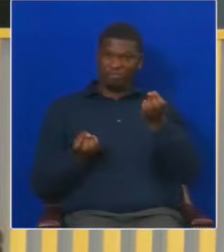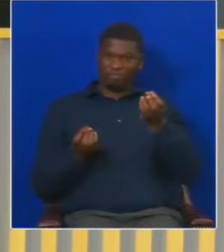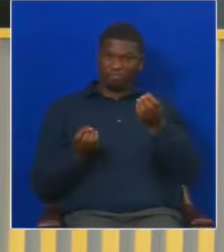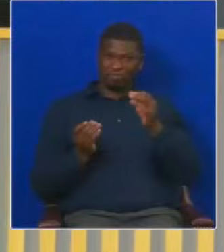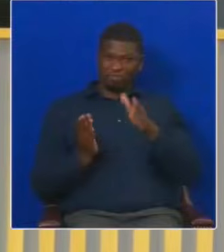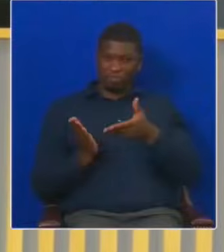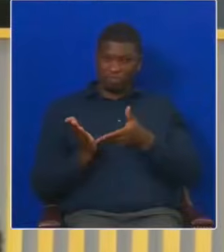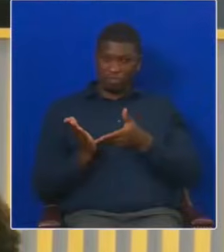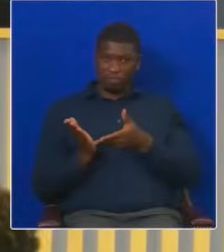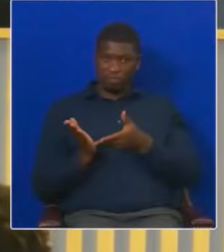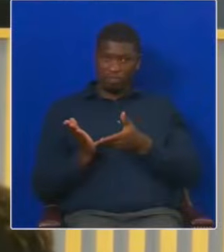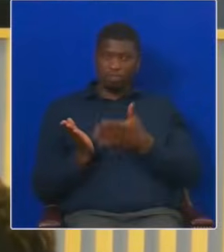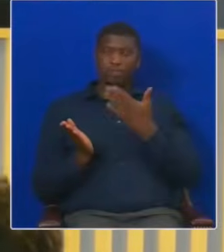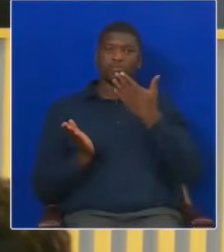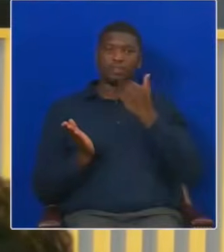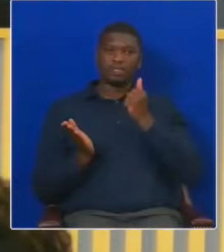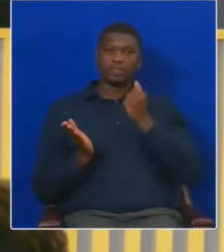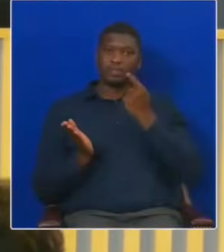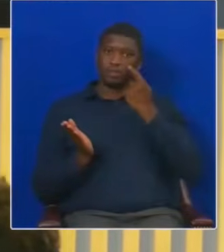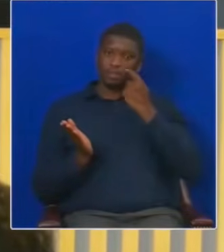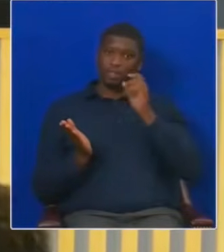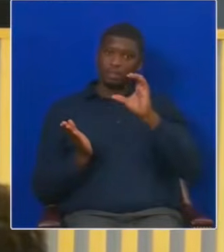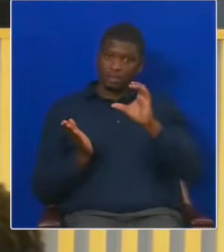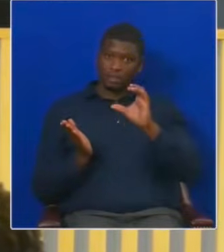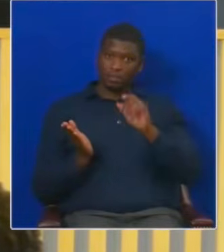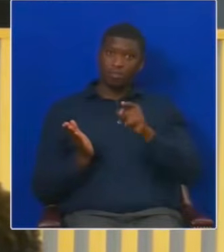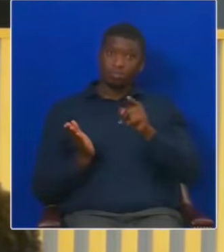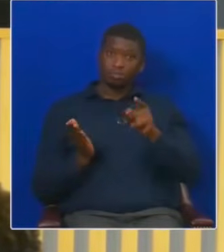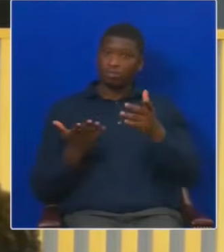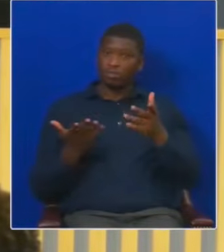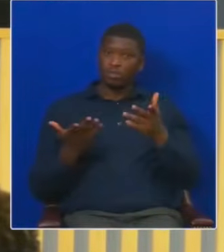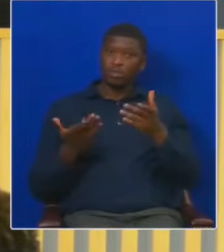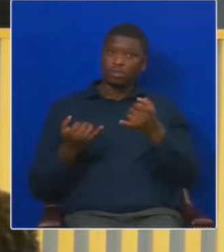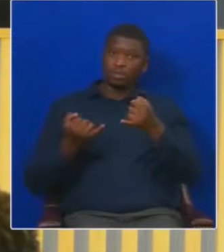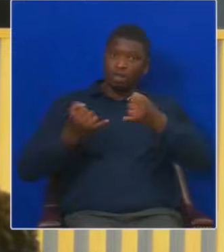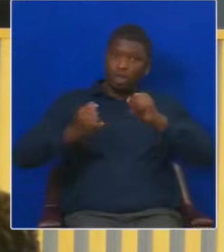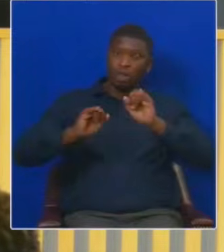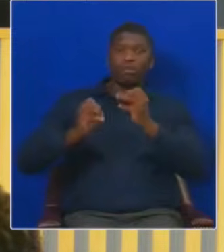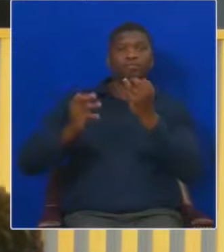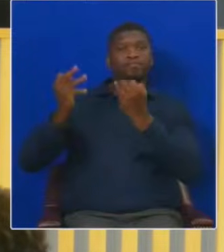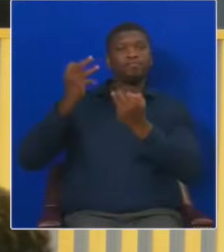Witness C, you are then taking the Commission through paragraph 5.